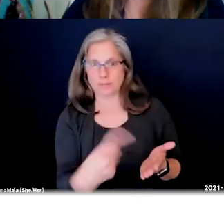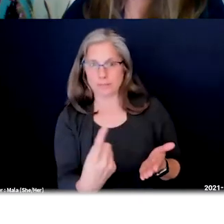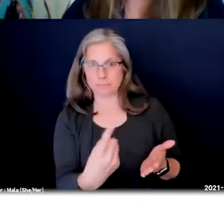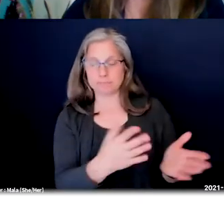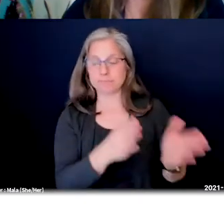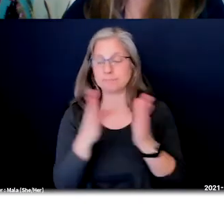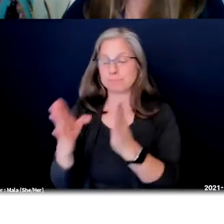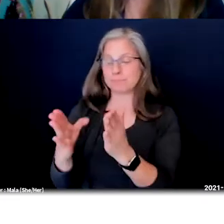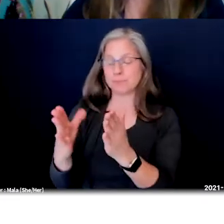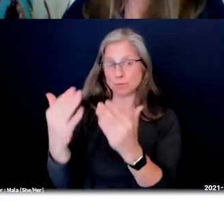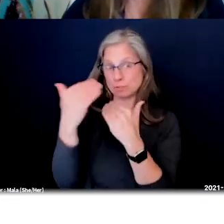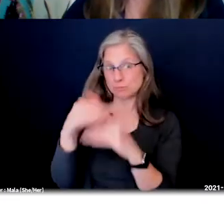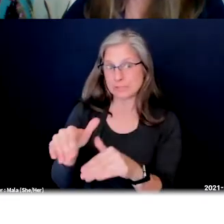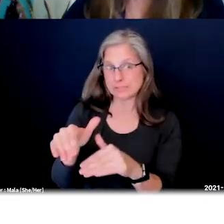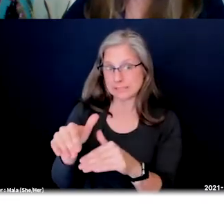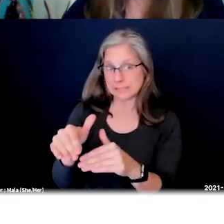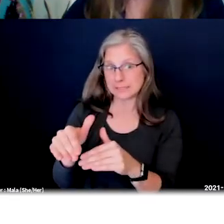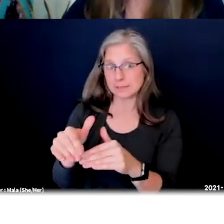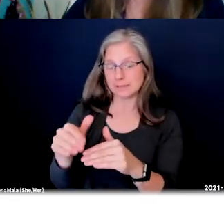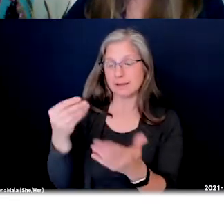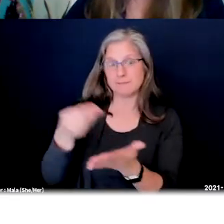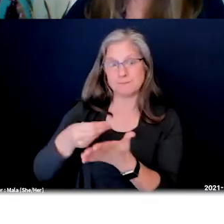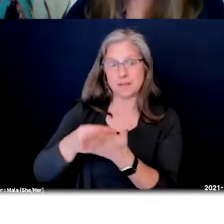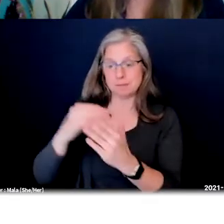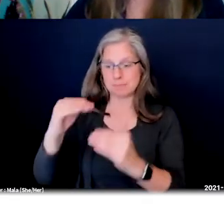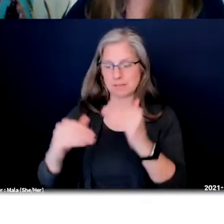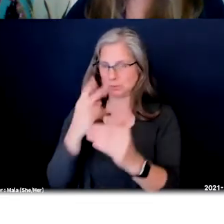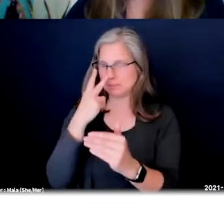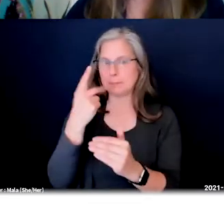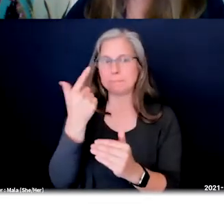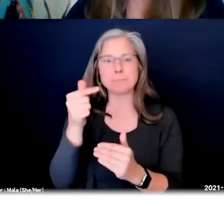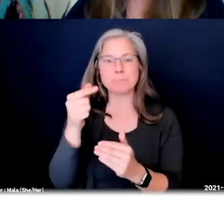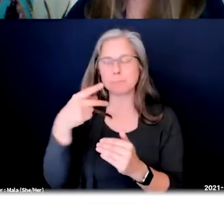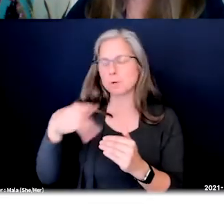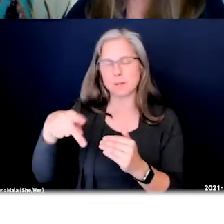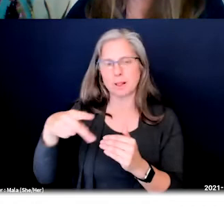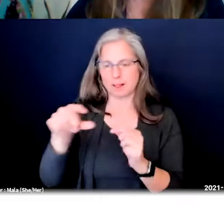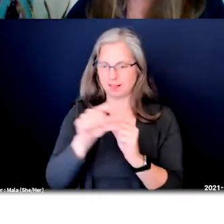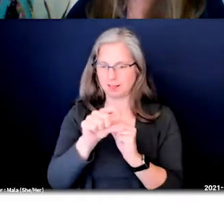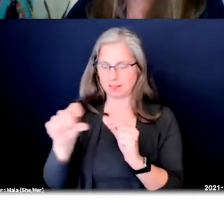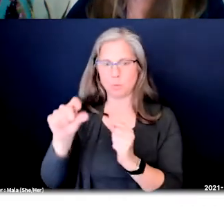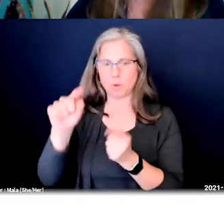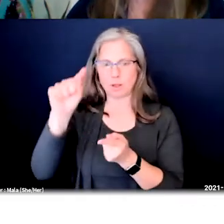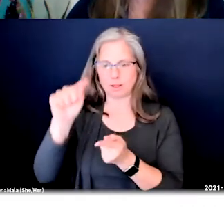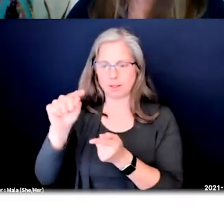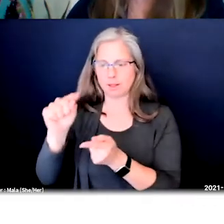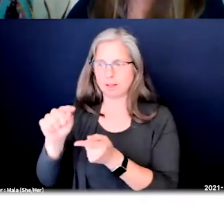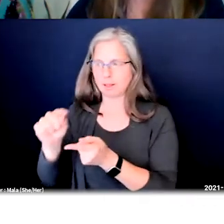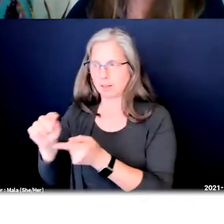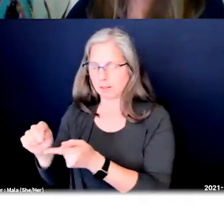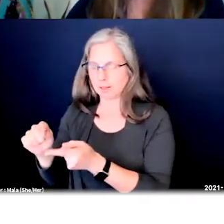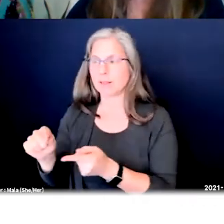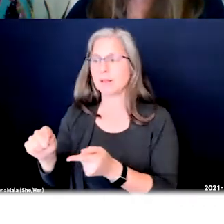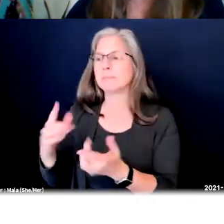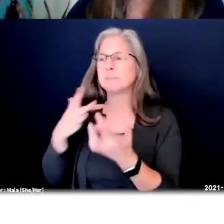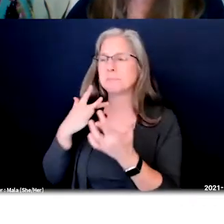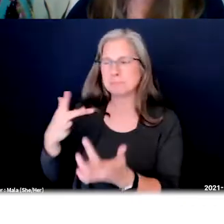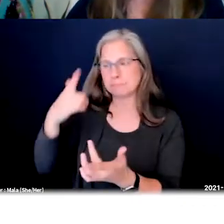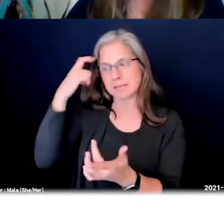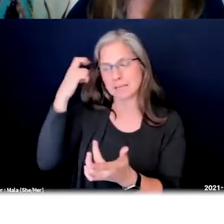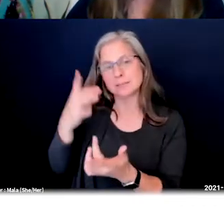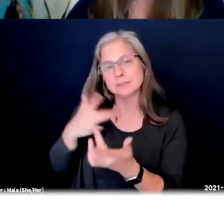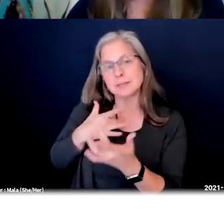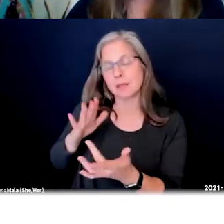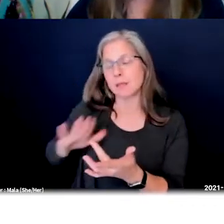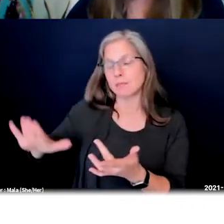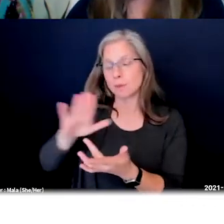restricted fund balance, which you see as purple on the screen, decreases as those funds are generally spent in the